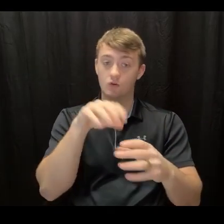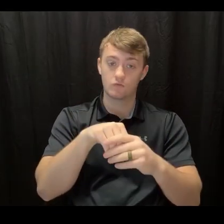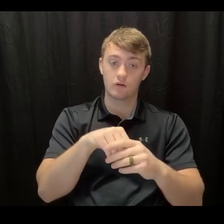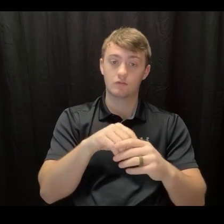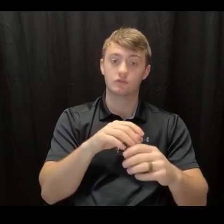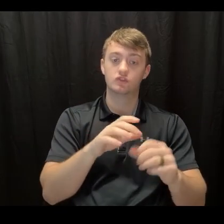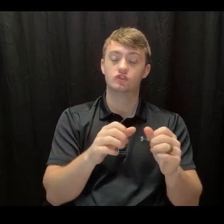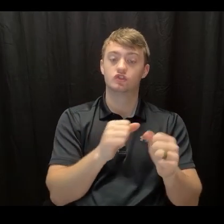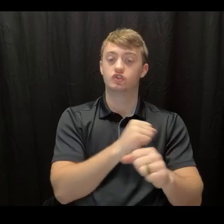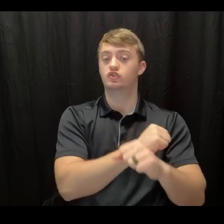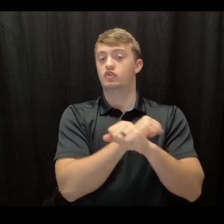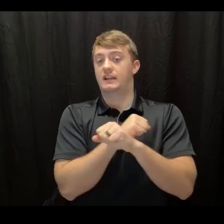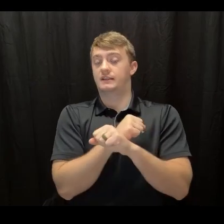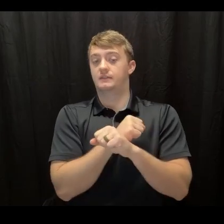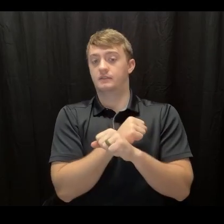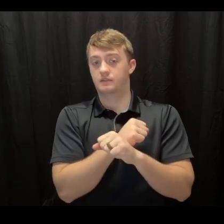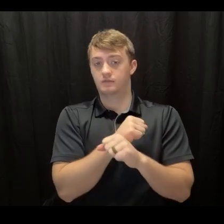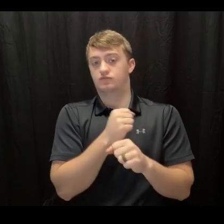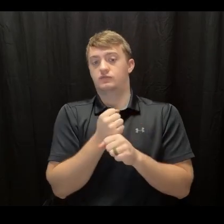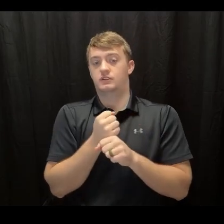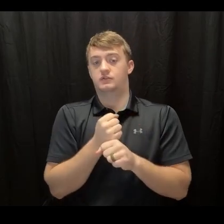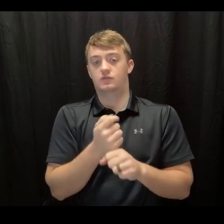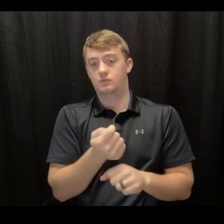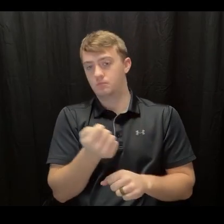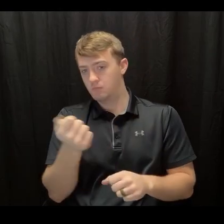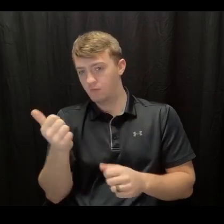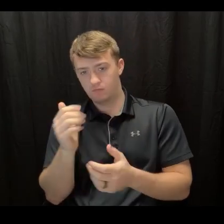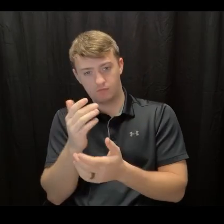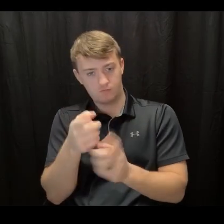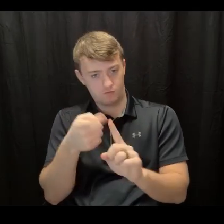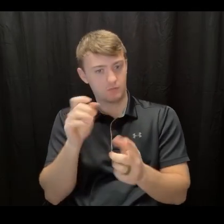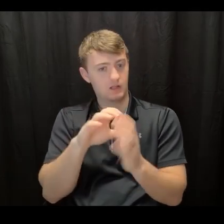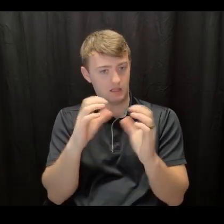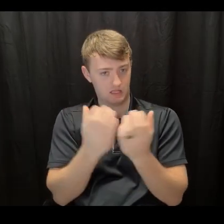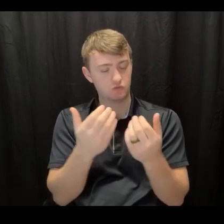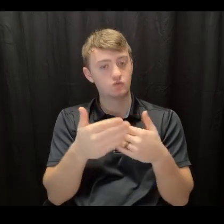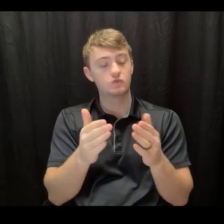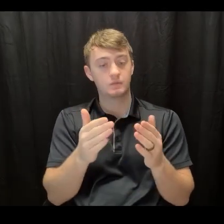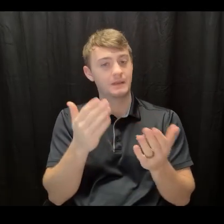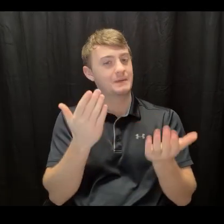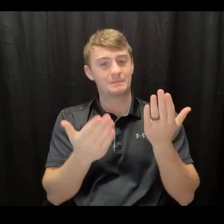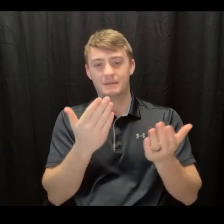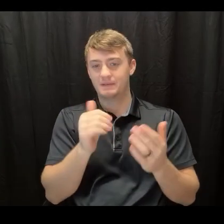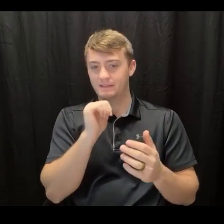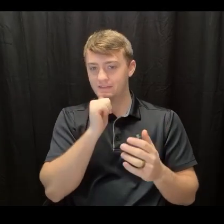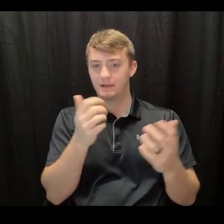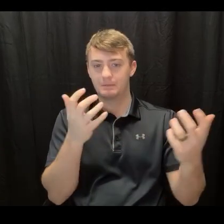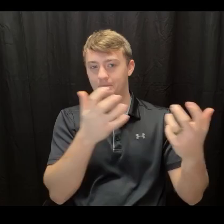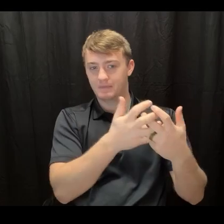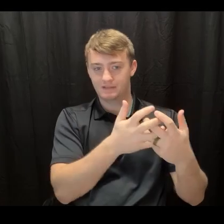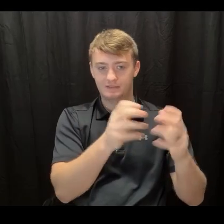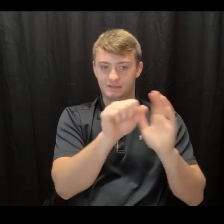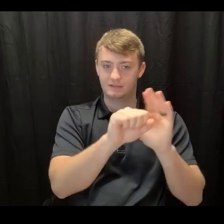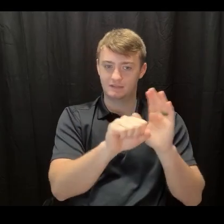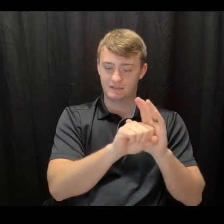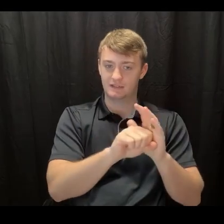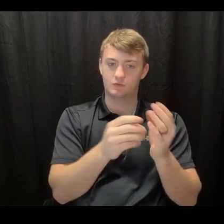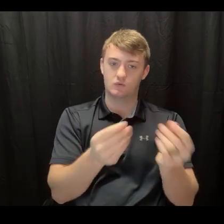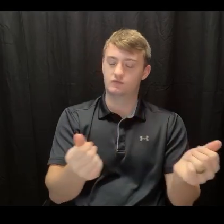a restraint or a seclusion or some sort of removal from the classroom, they may not map to the